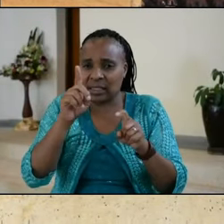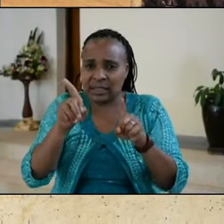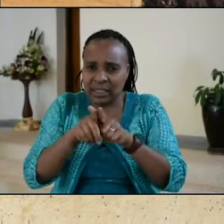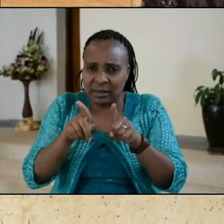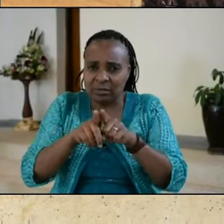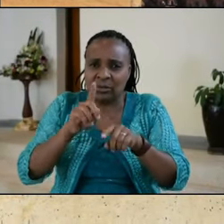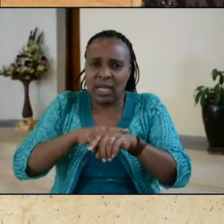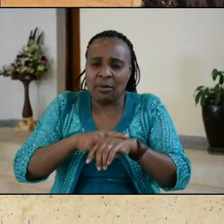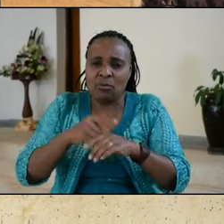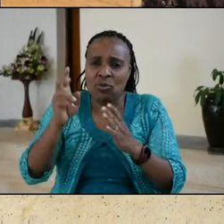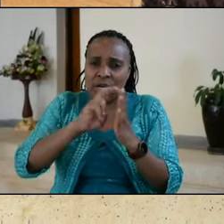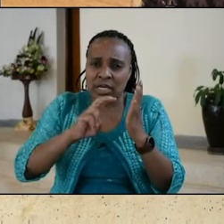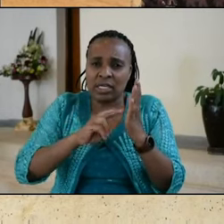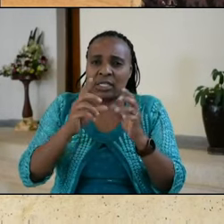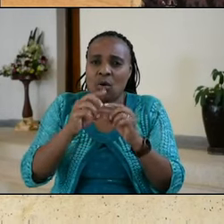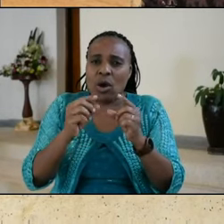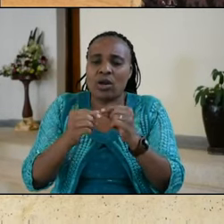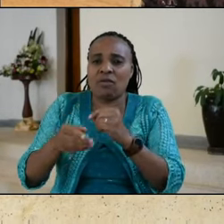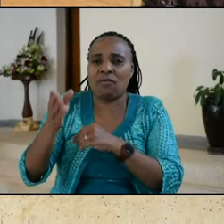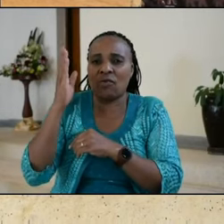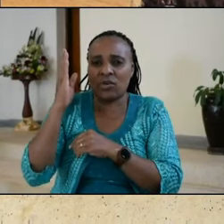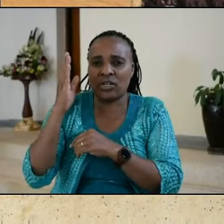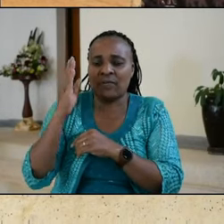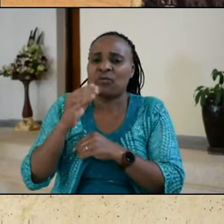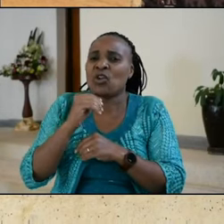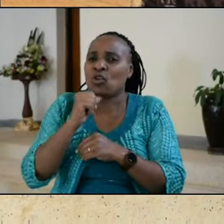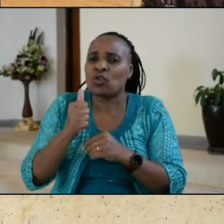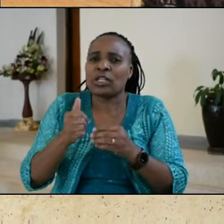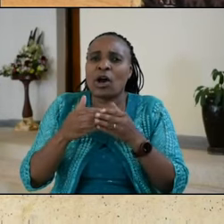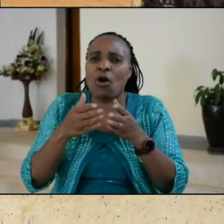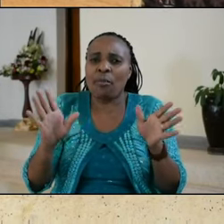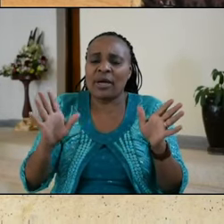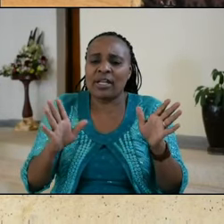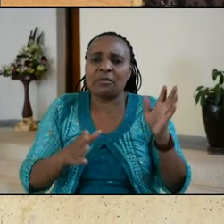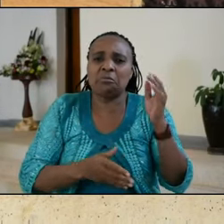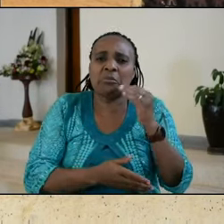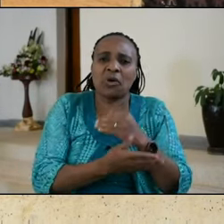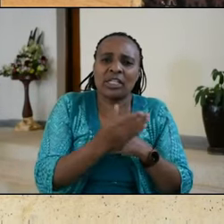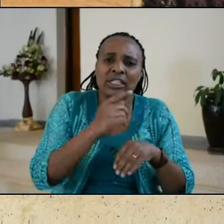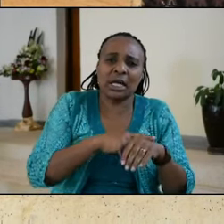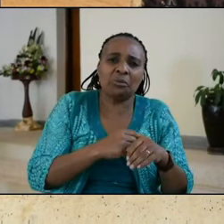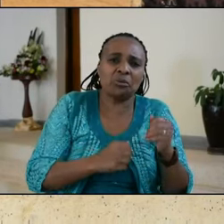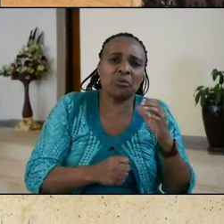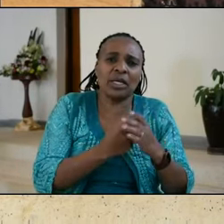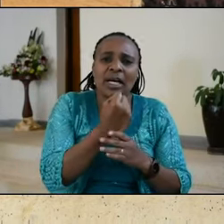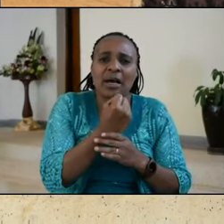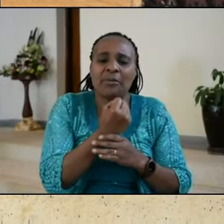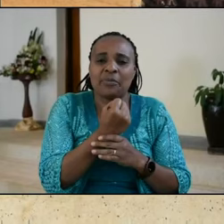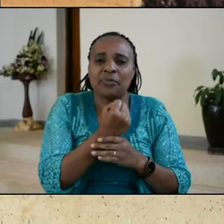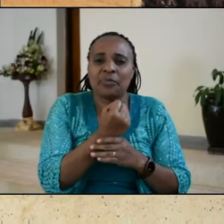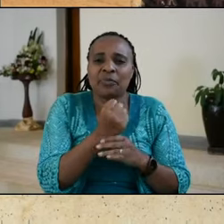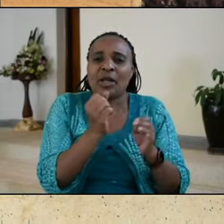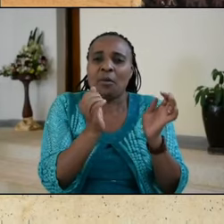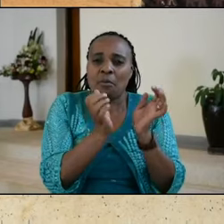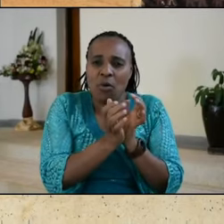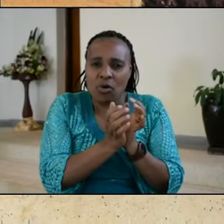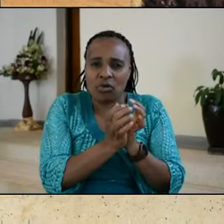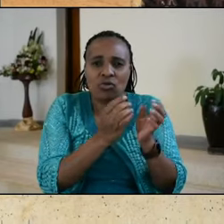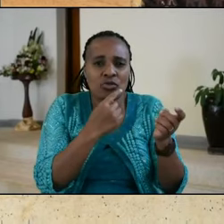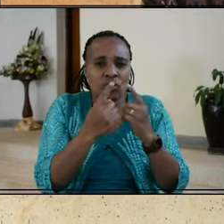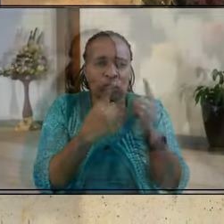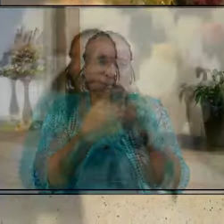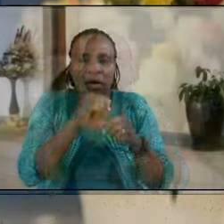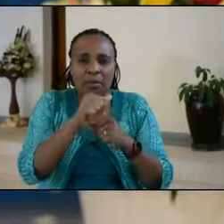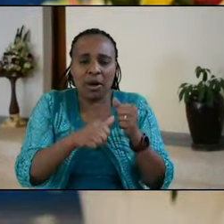Mm. Meaning, not the opening of the morning when you wake up. Paul is the one who talks about,